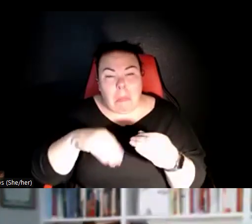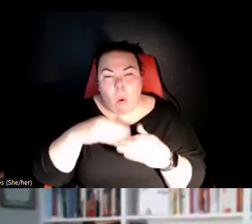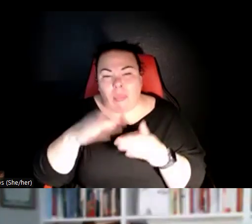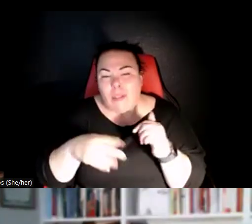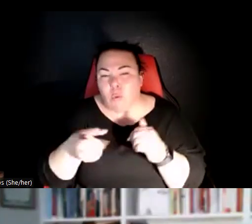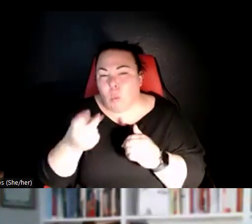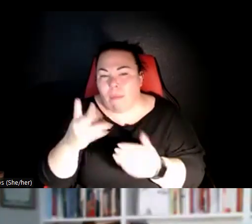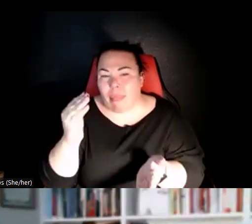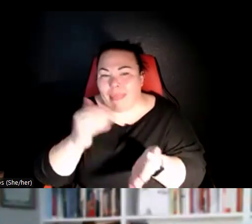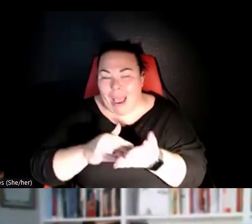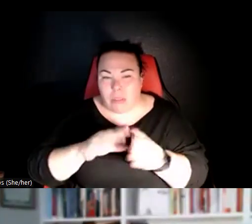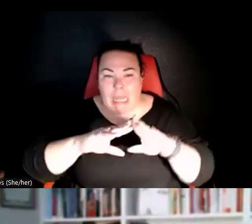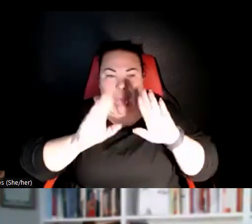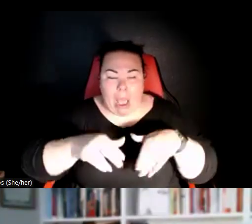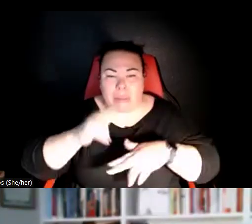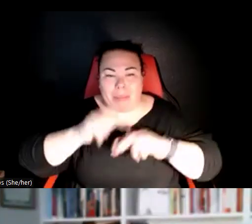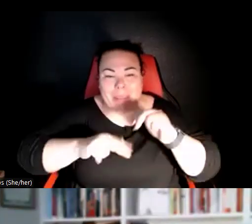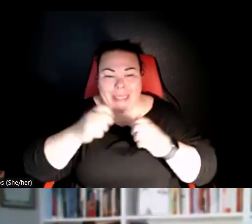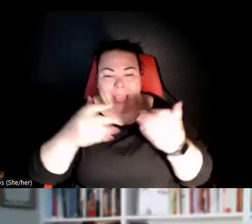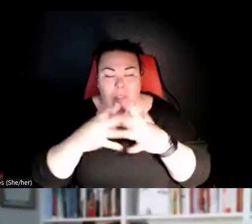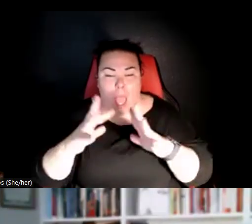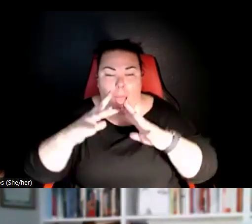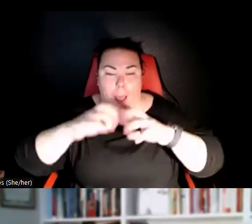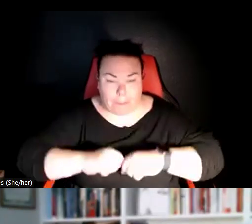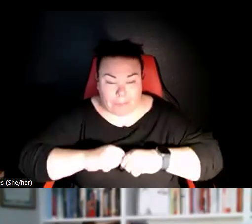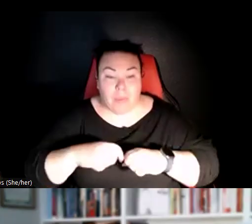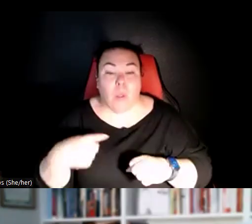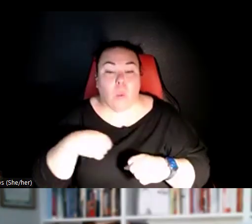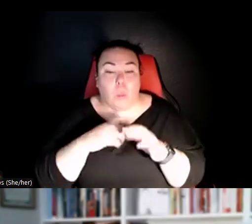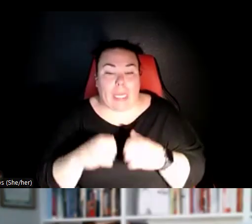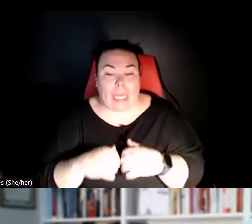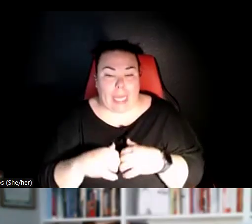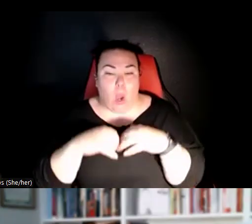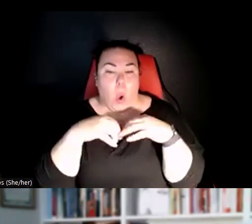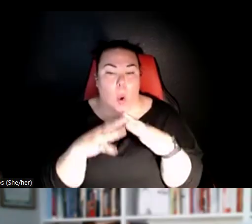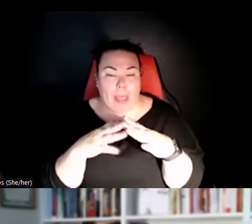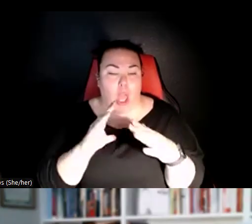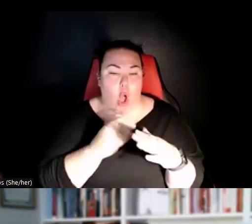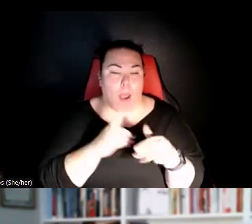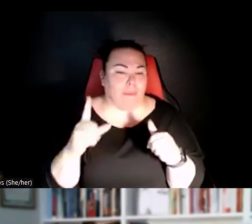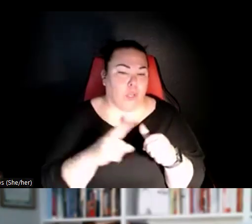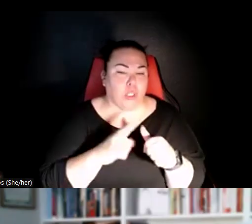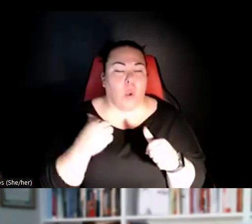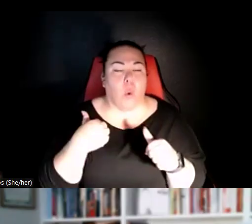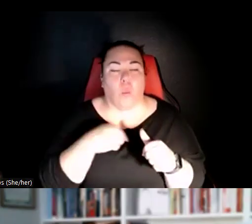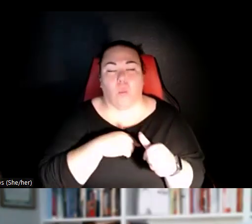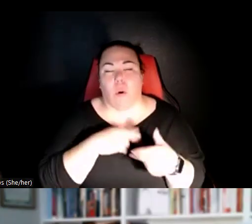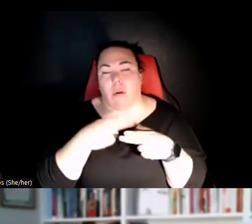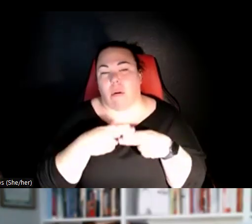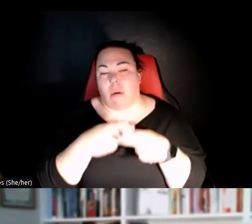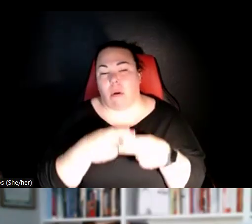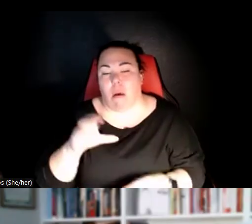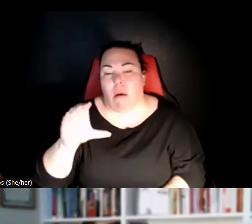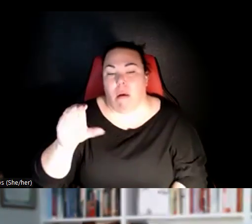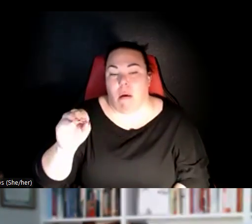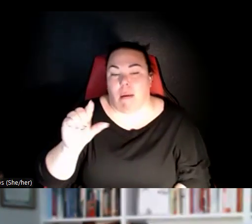community. And we opened our first, we're calling it a collaboratory. So we have all been